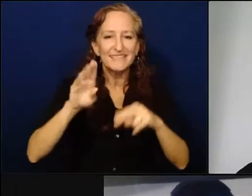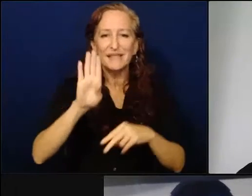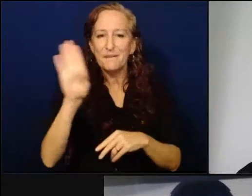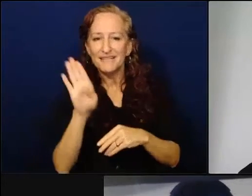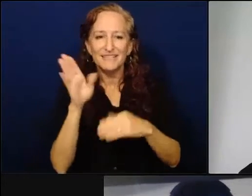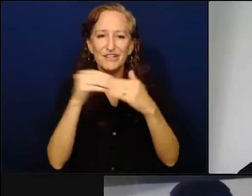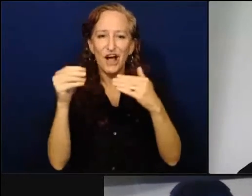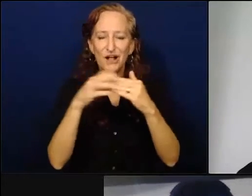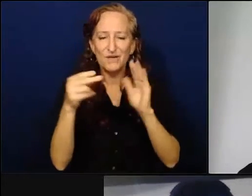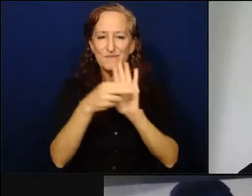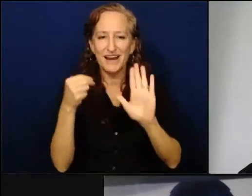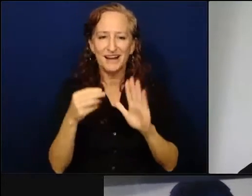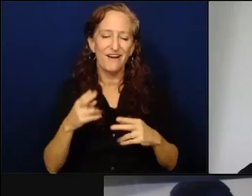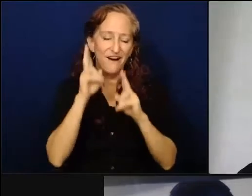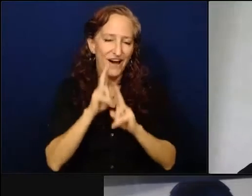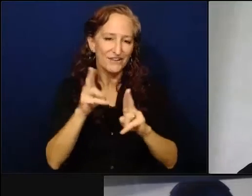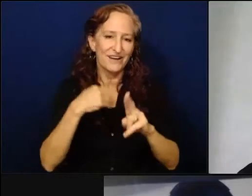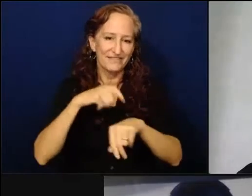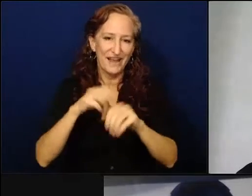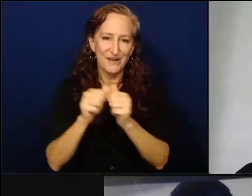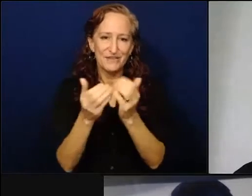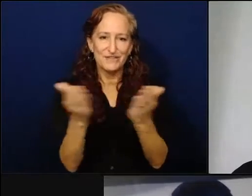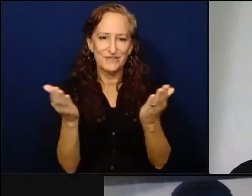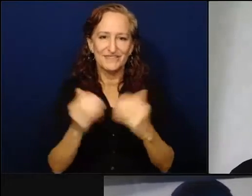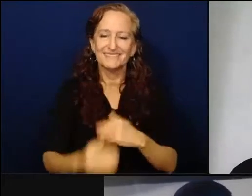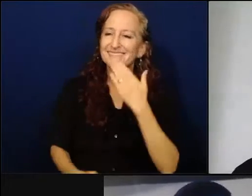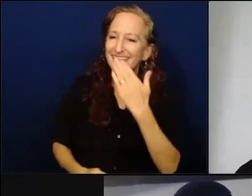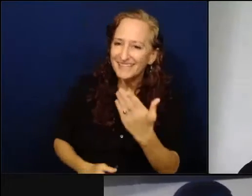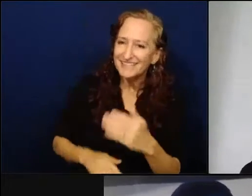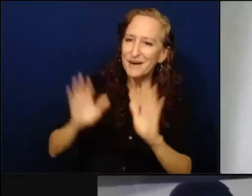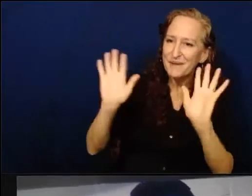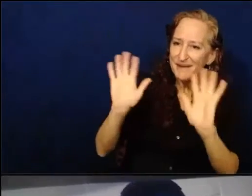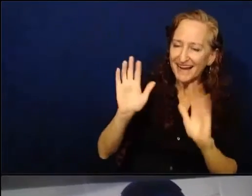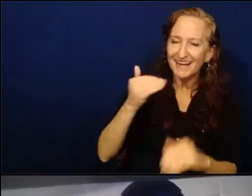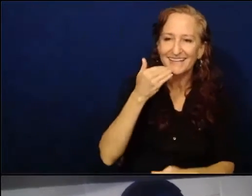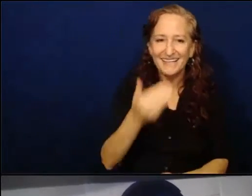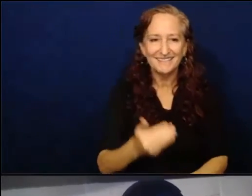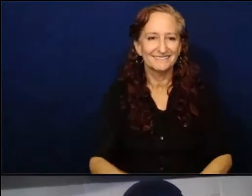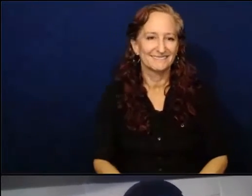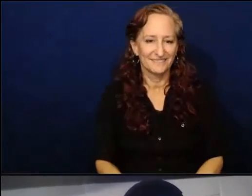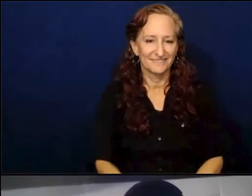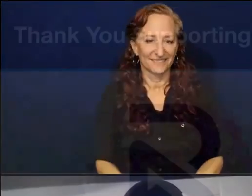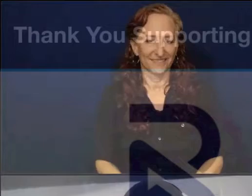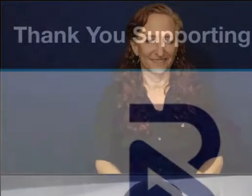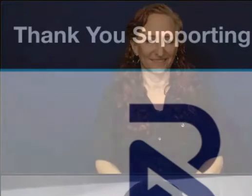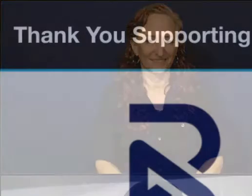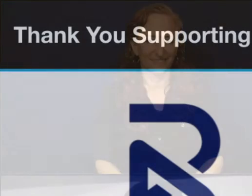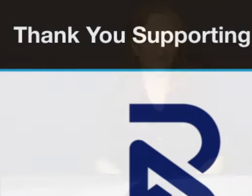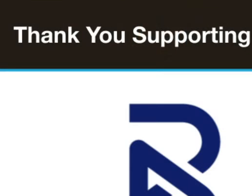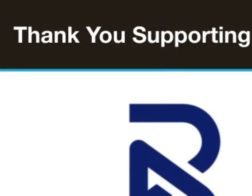you. Thank you. Thank you. Thank you. Thanks all.